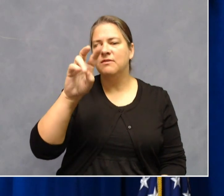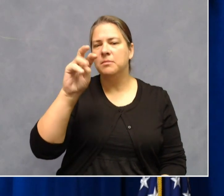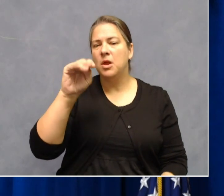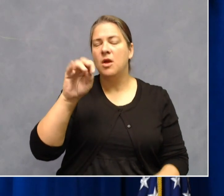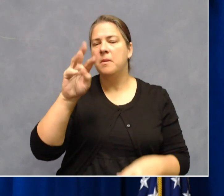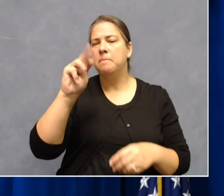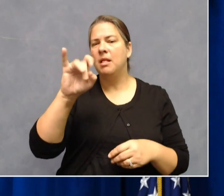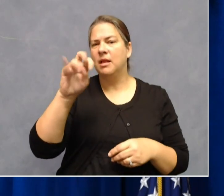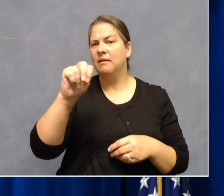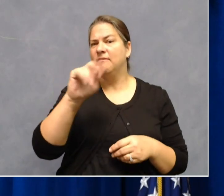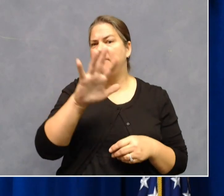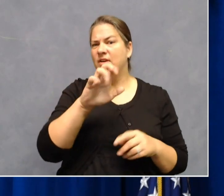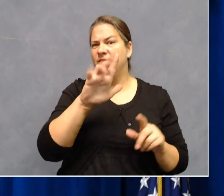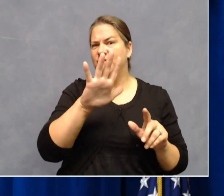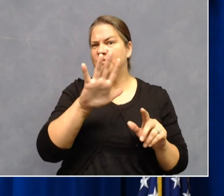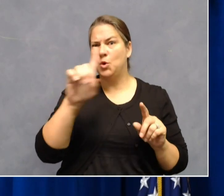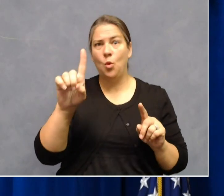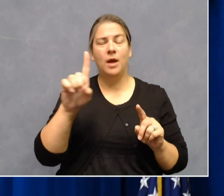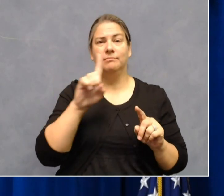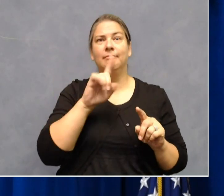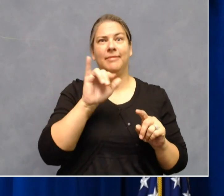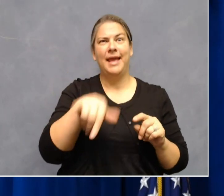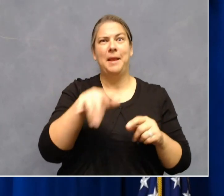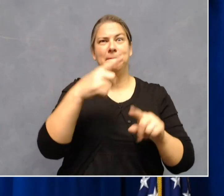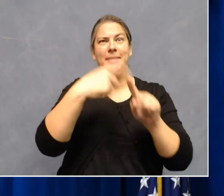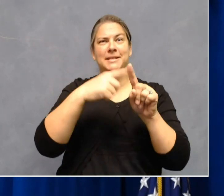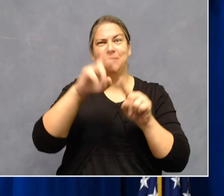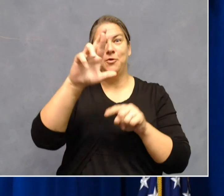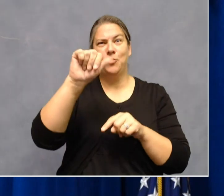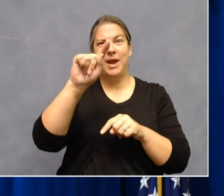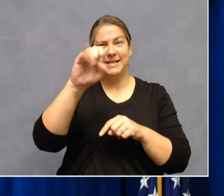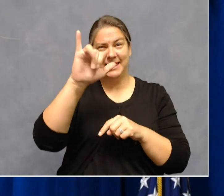1,706,551. Our positivity rate has increased a little bit to